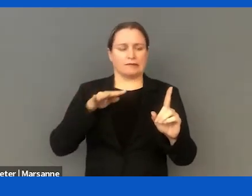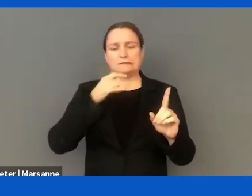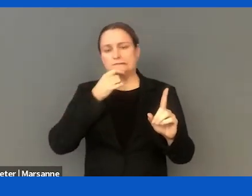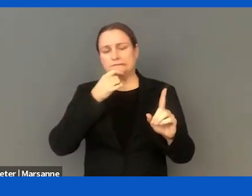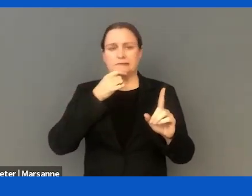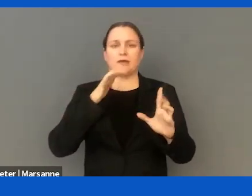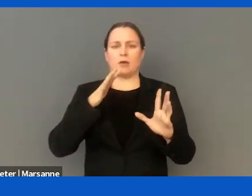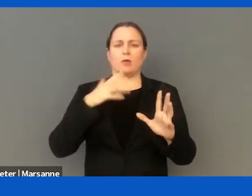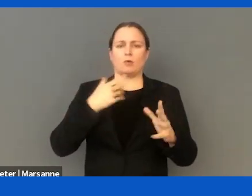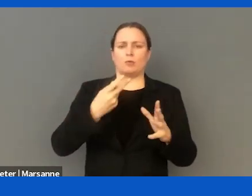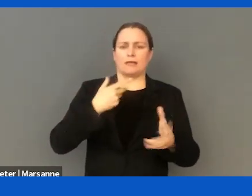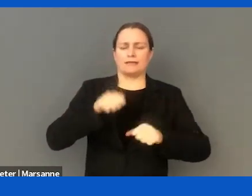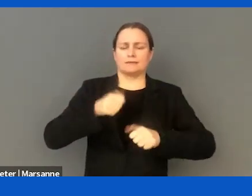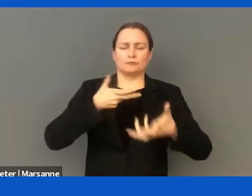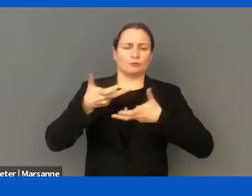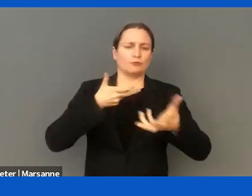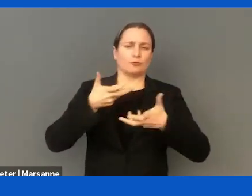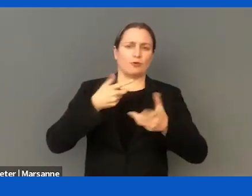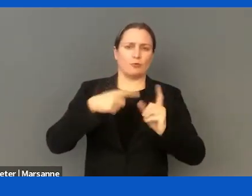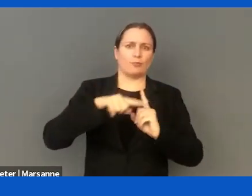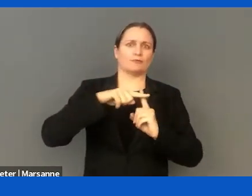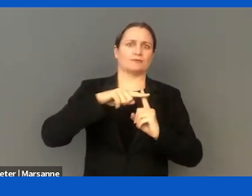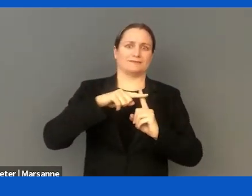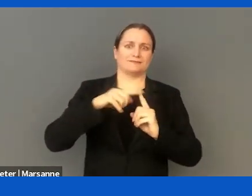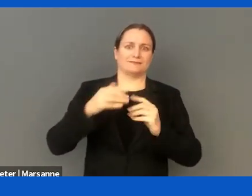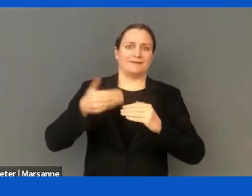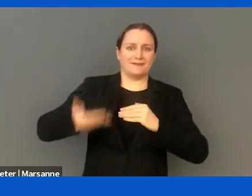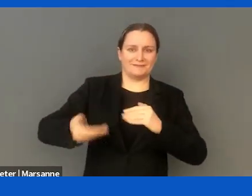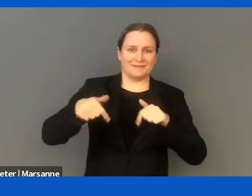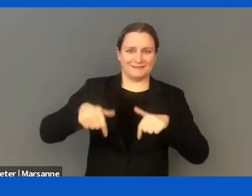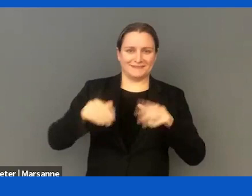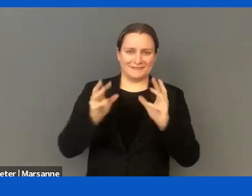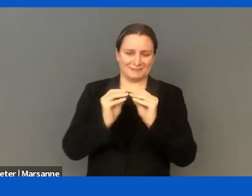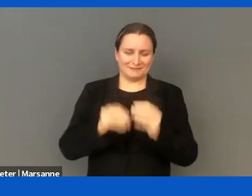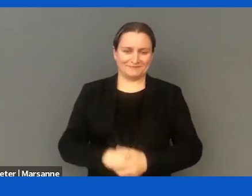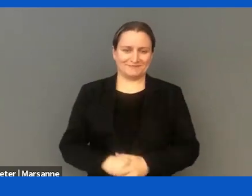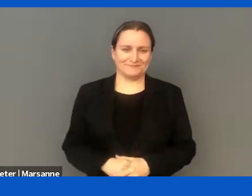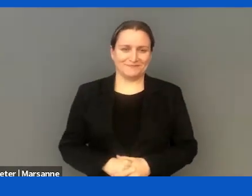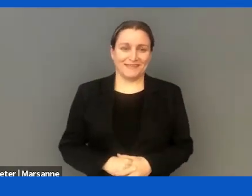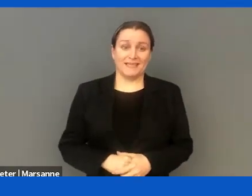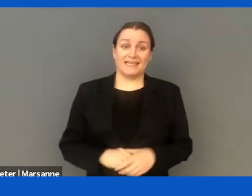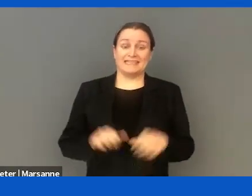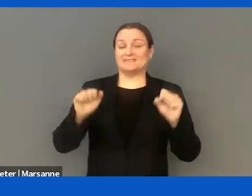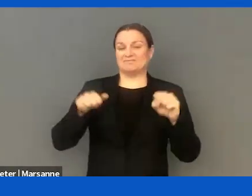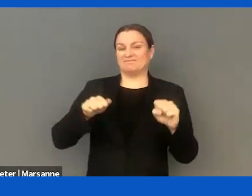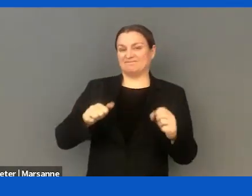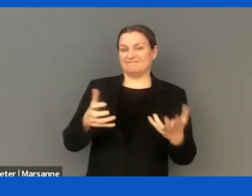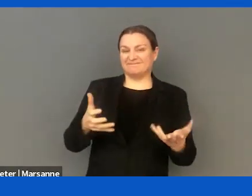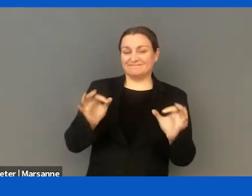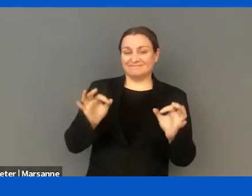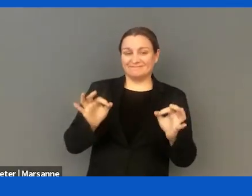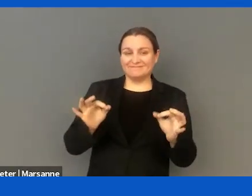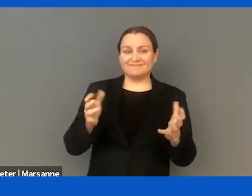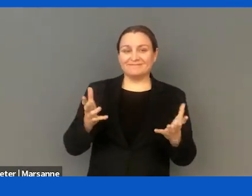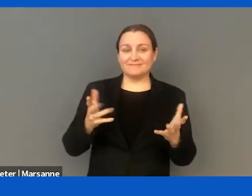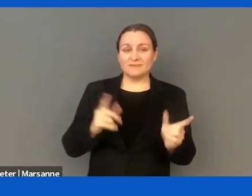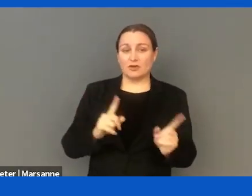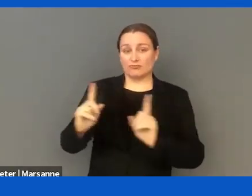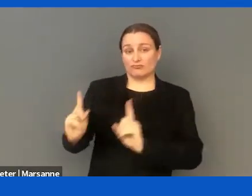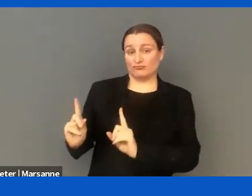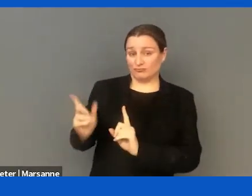afterwards. I suppose. Yeah, but Wilco said that everything will be fine, and this will be disrupting those. So that let's listen. Wilco is going to fix that.